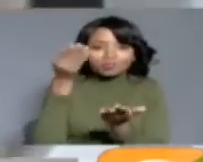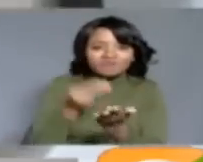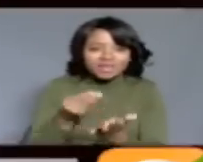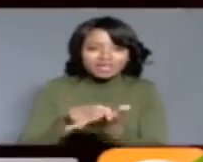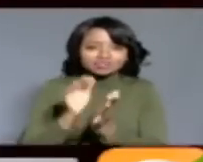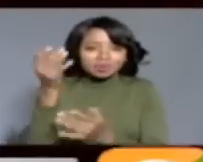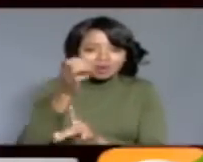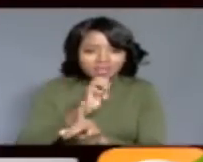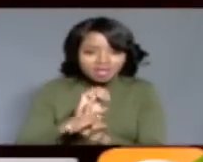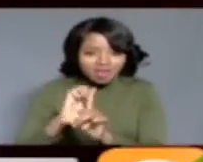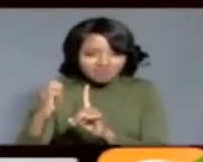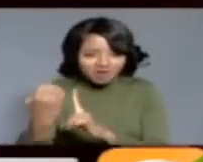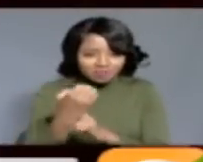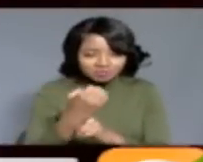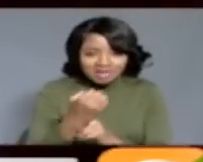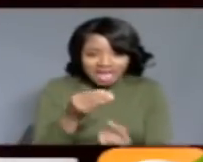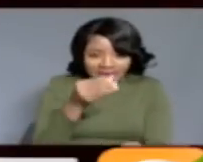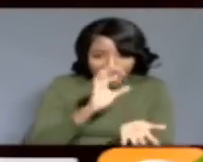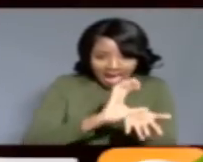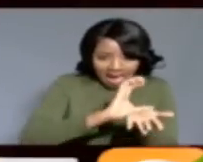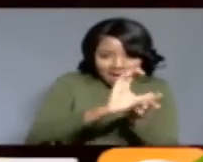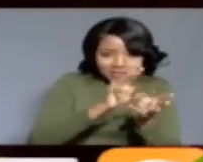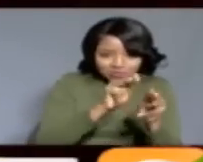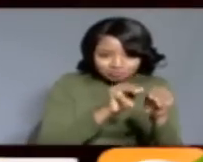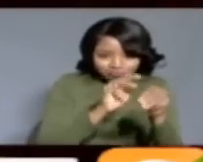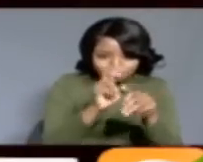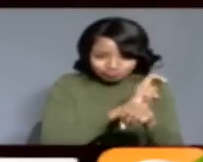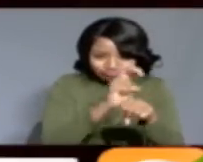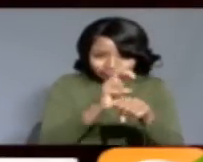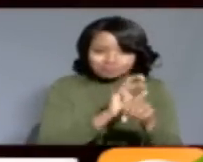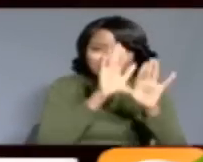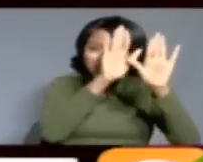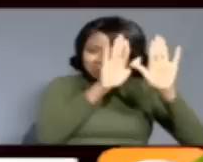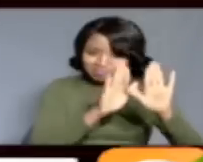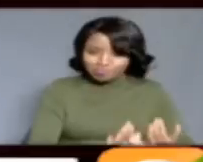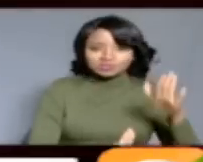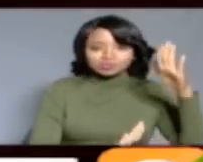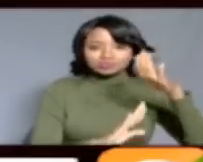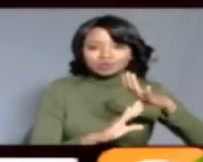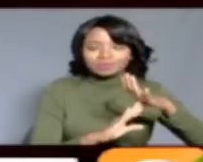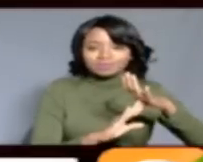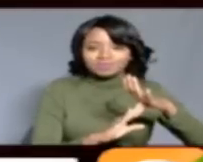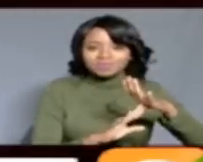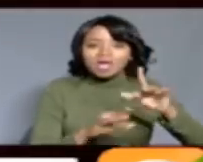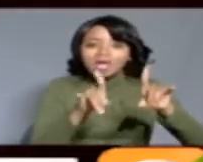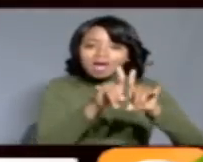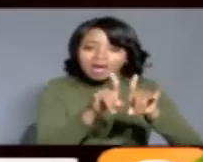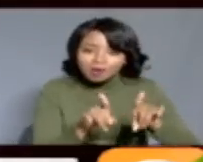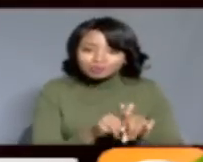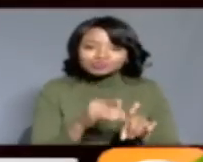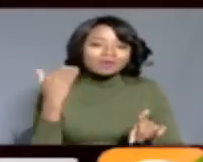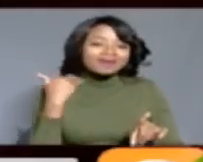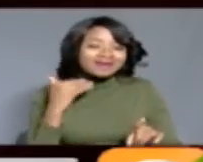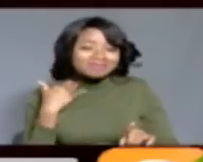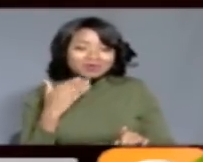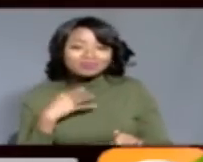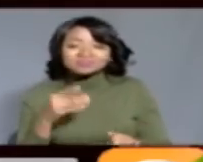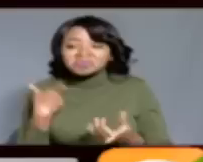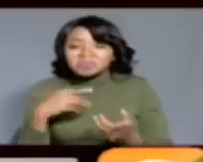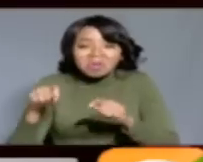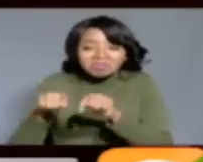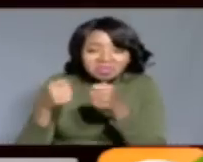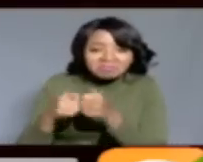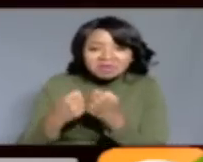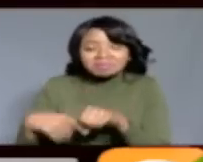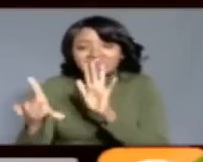environment. Cash monitoring is essential, as we mentioned a moment ago, also because criminals performing illicit